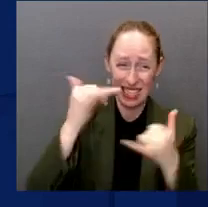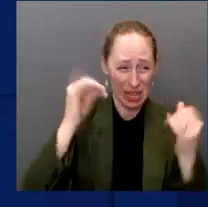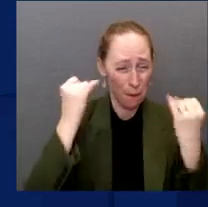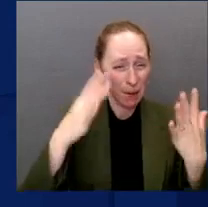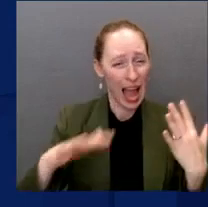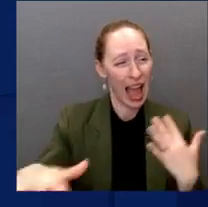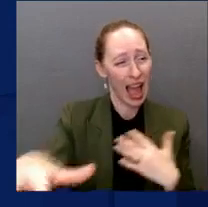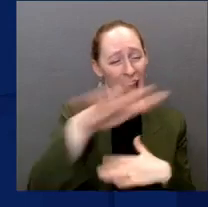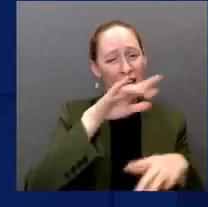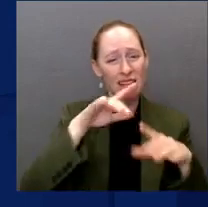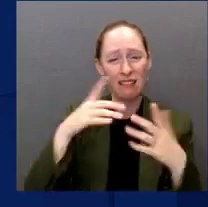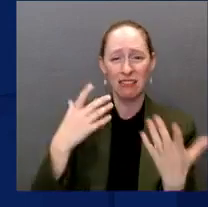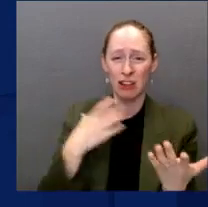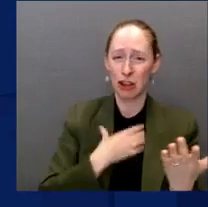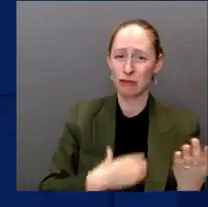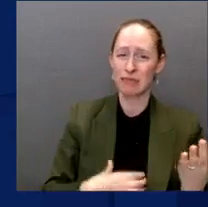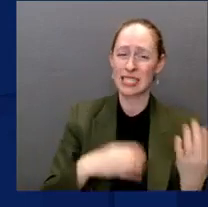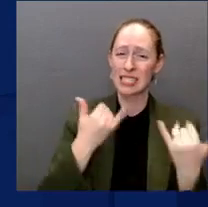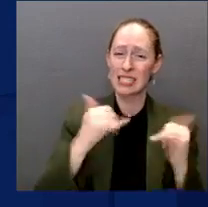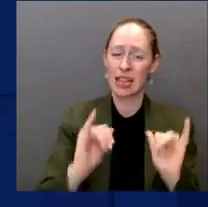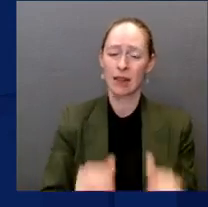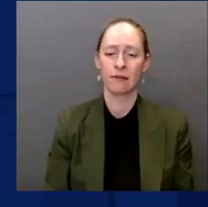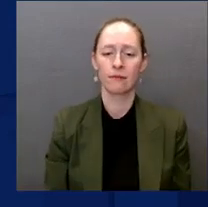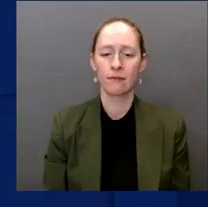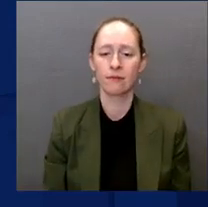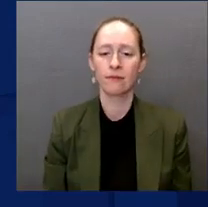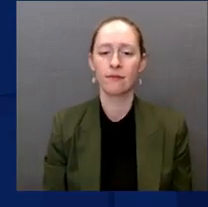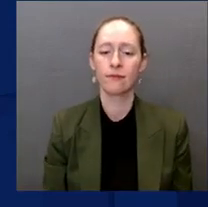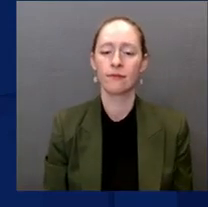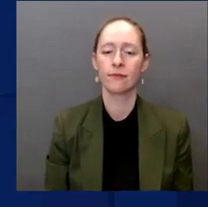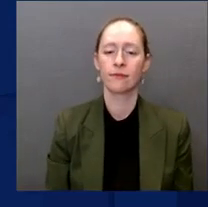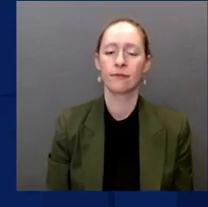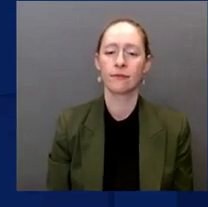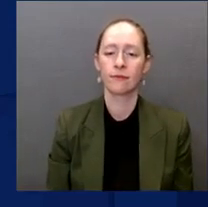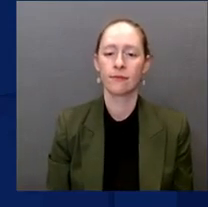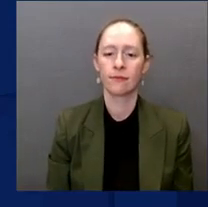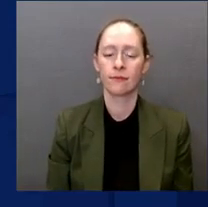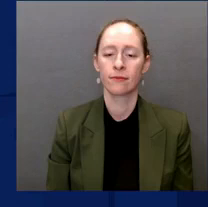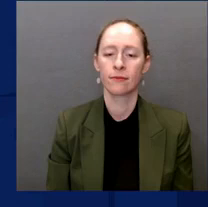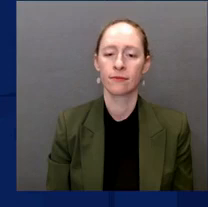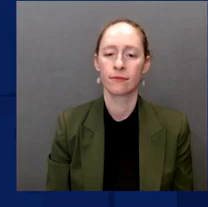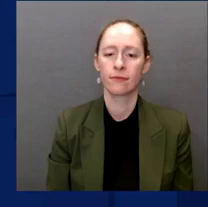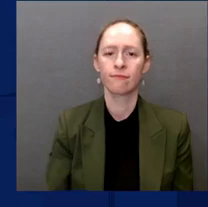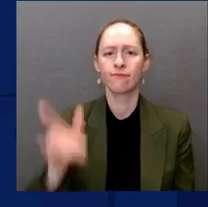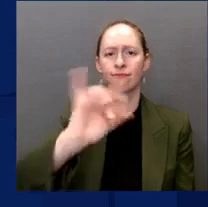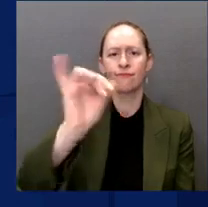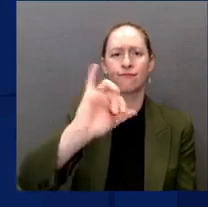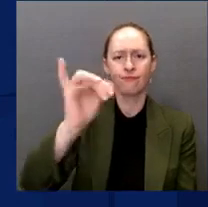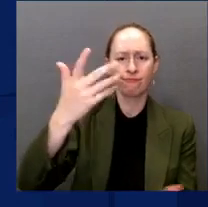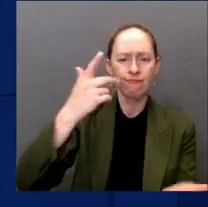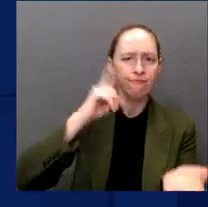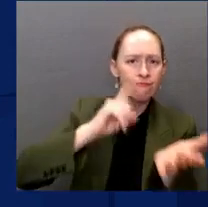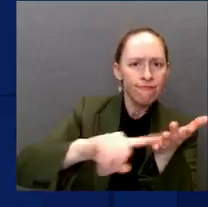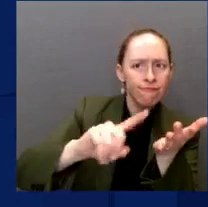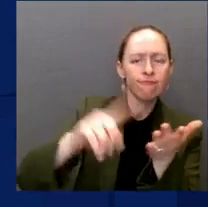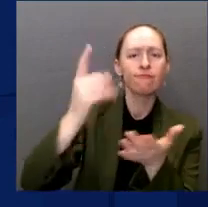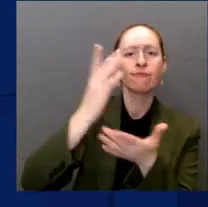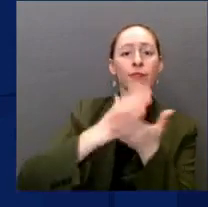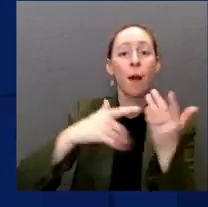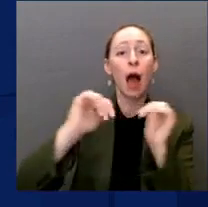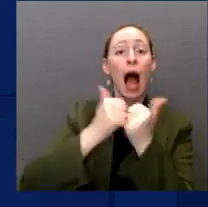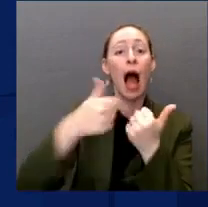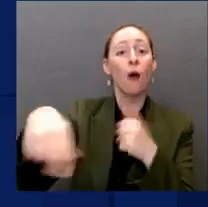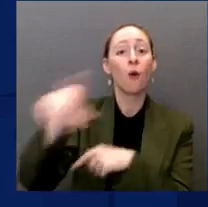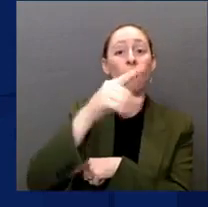diet-related diseases like type 2 diabetes, obesity, and hypertension, which disproportionately impact underserved communities. There's